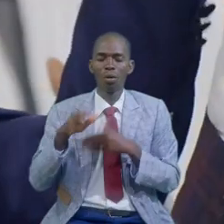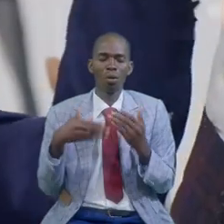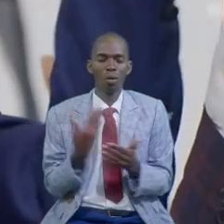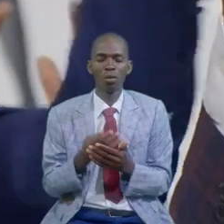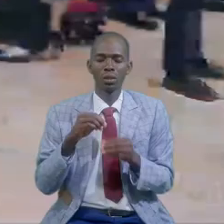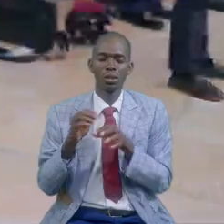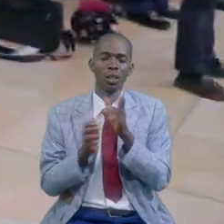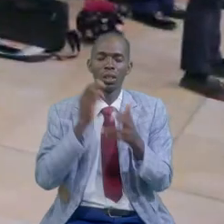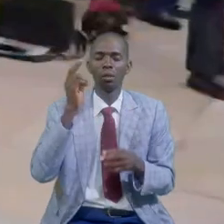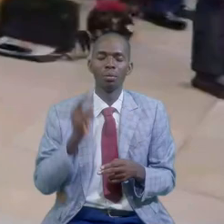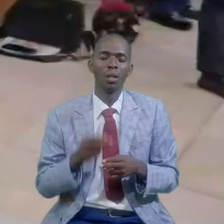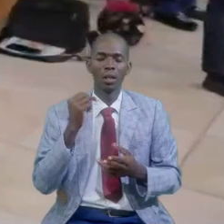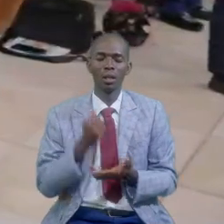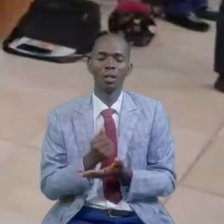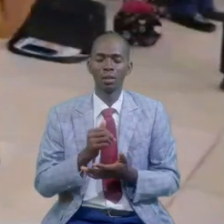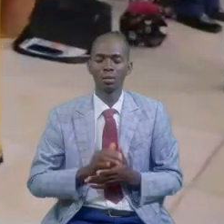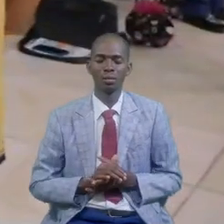Jesus' name.